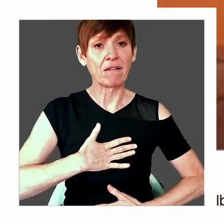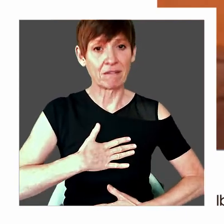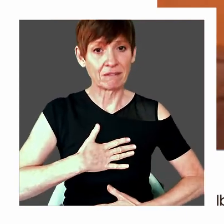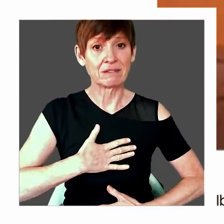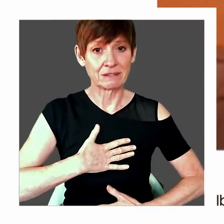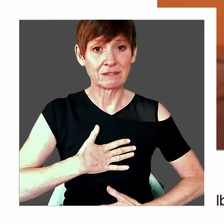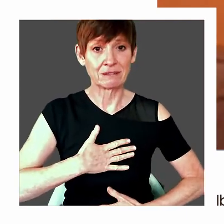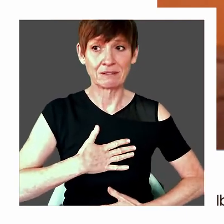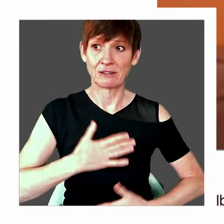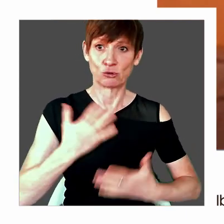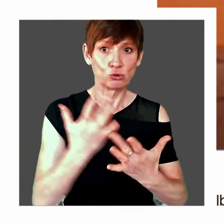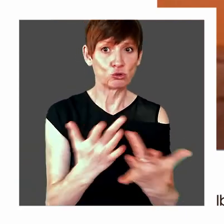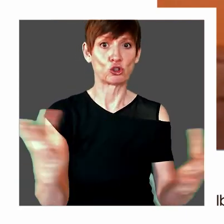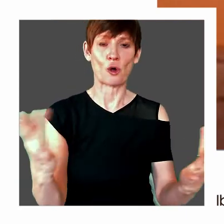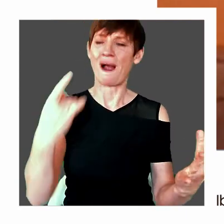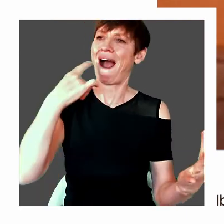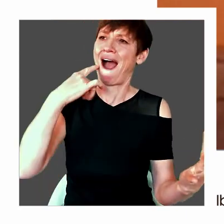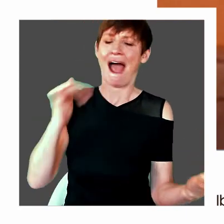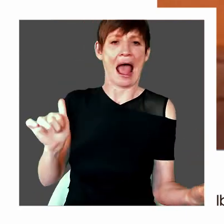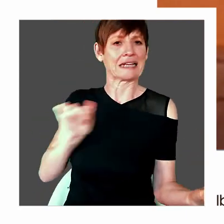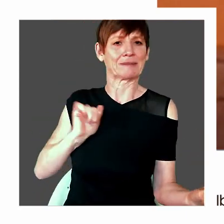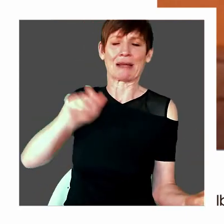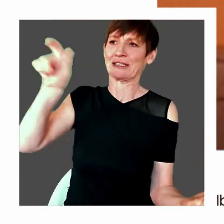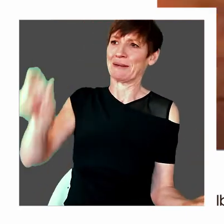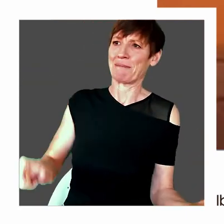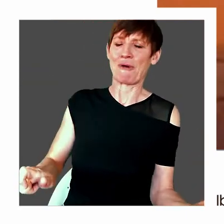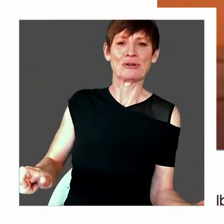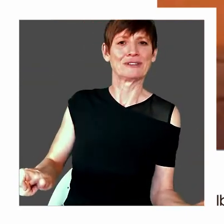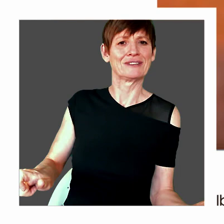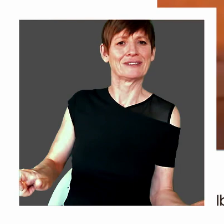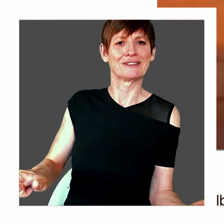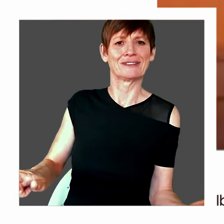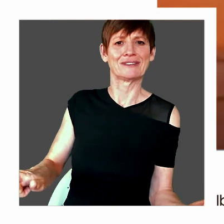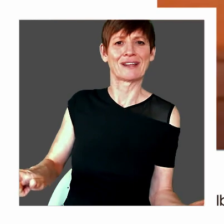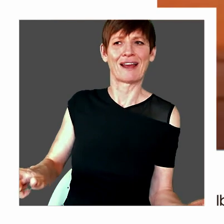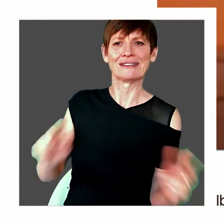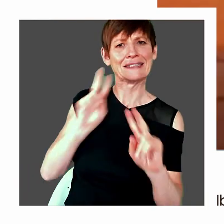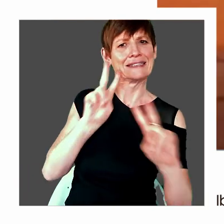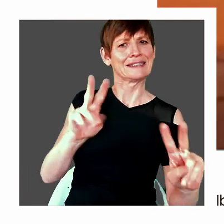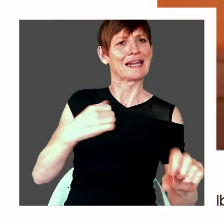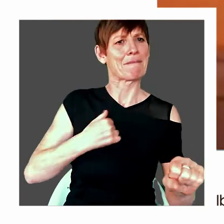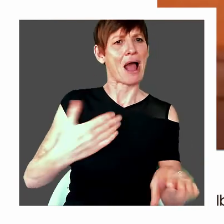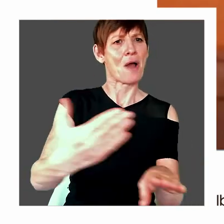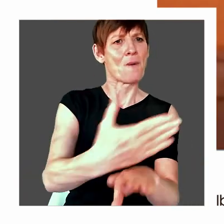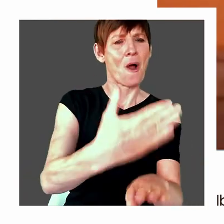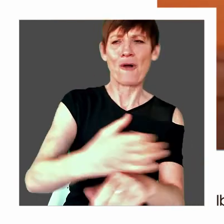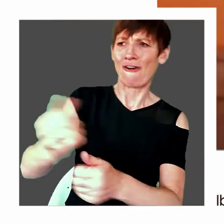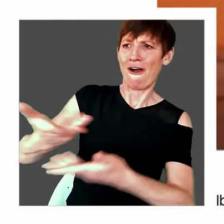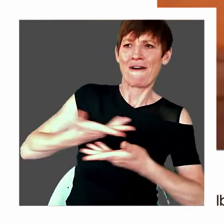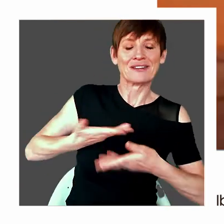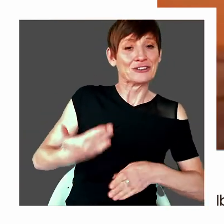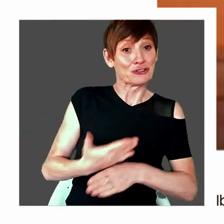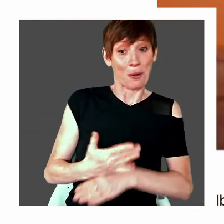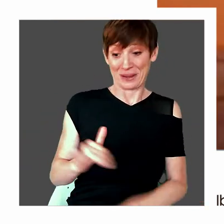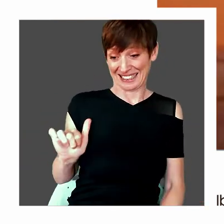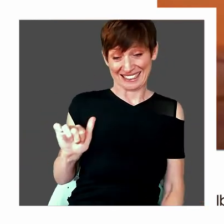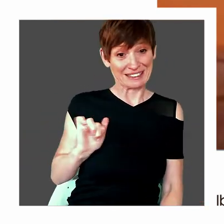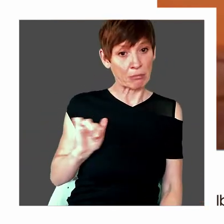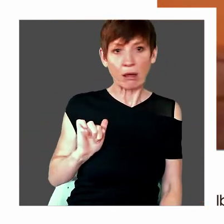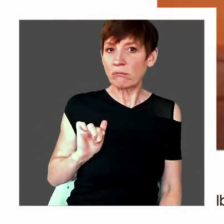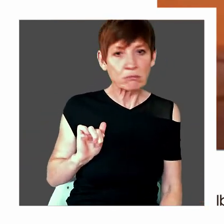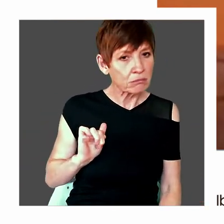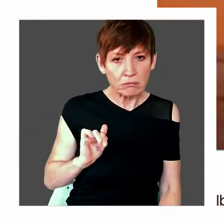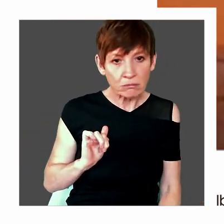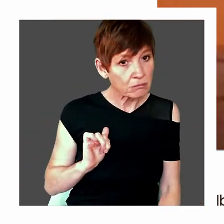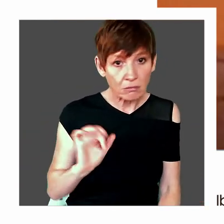it. Someone from Vogue is going to pick me up and see my work. And I heard like zero things.